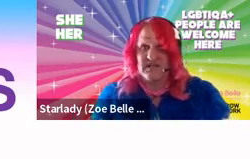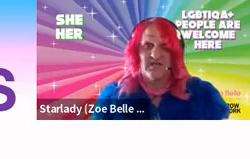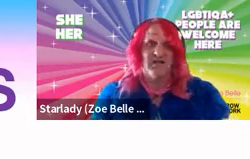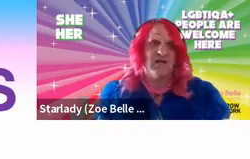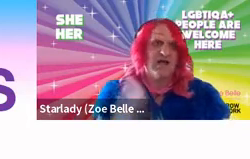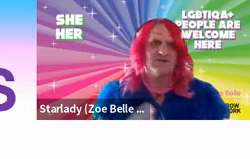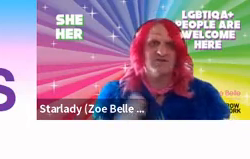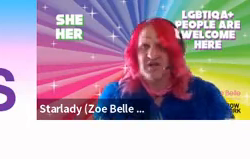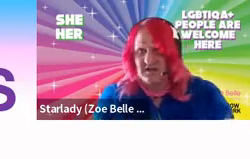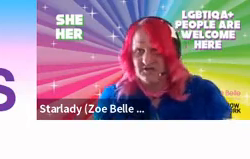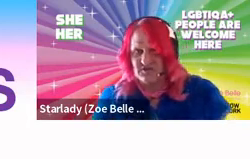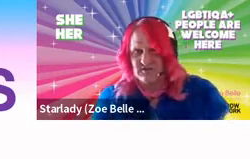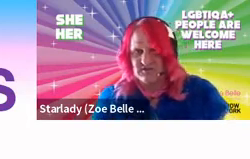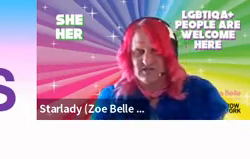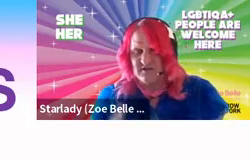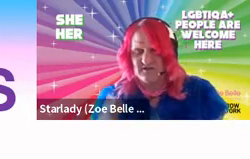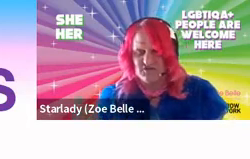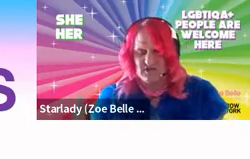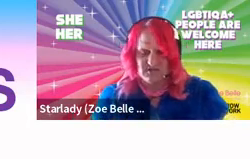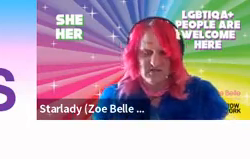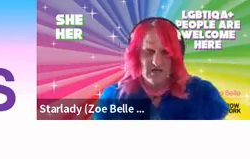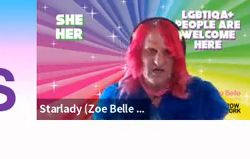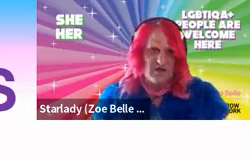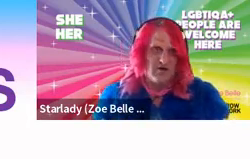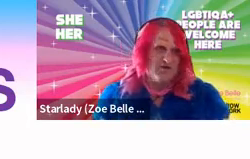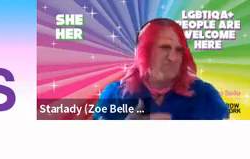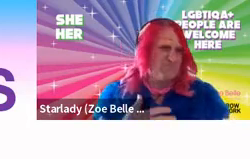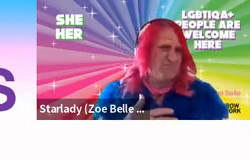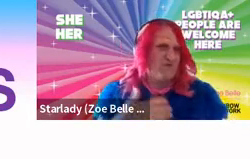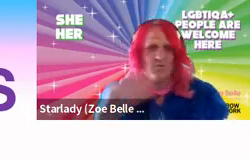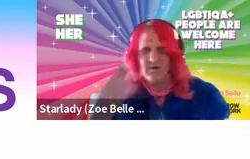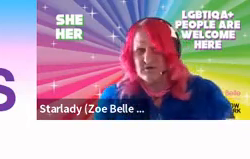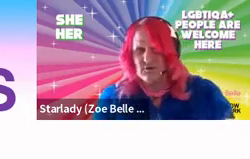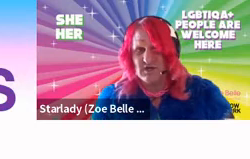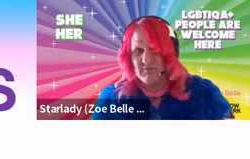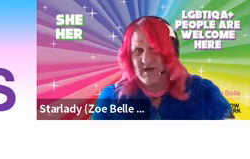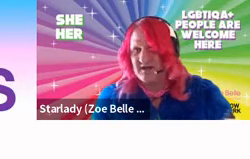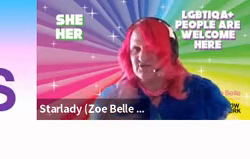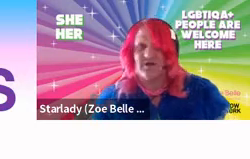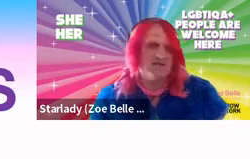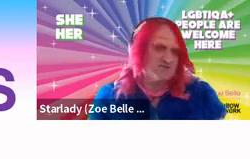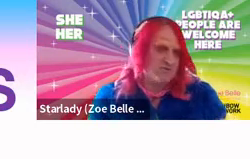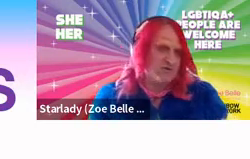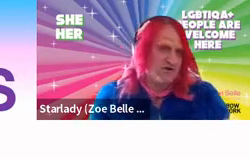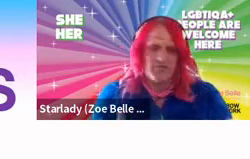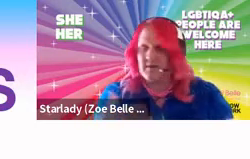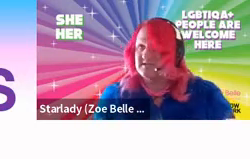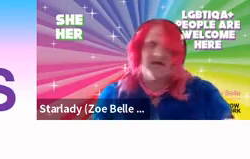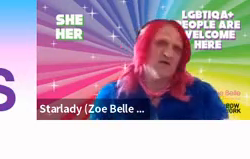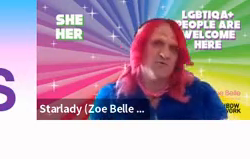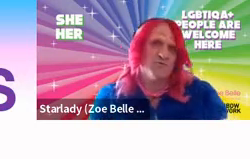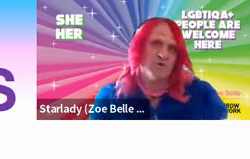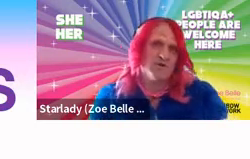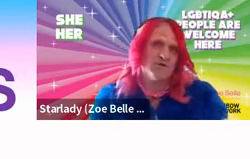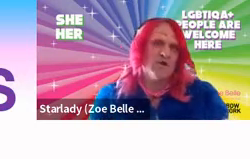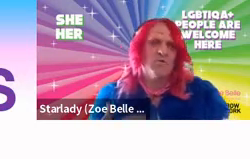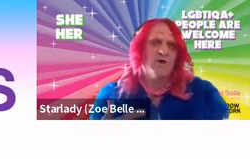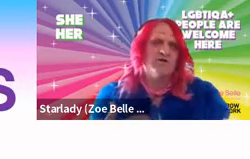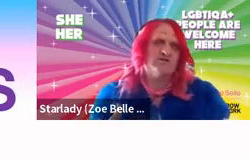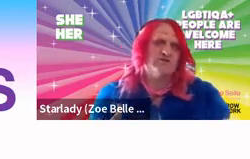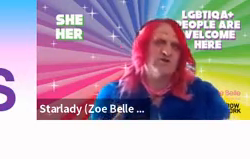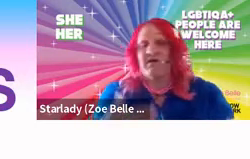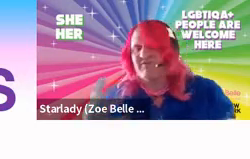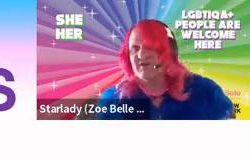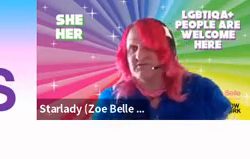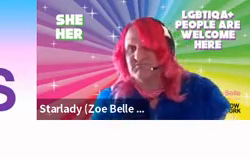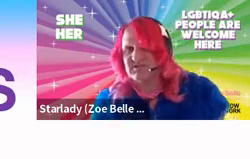when you see it and challenge it and go, what are you talking about that trans women are a threat to other women?